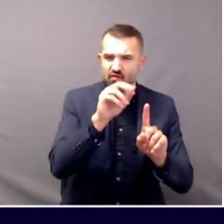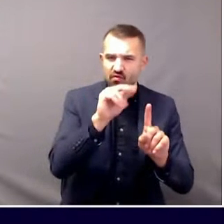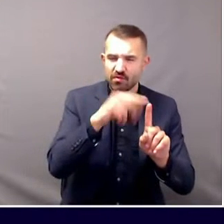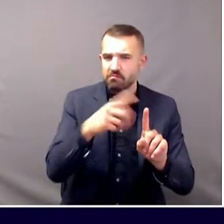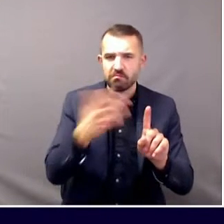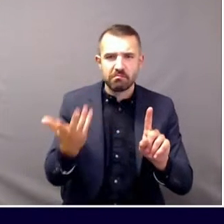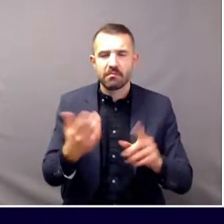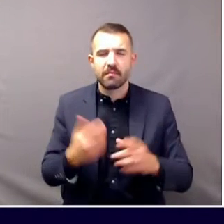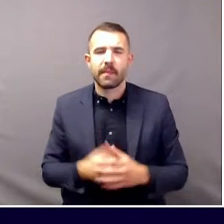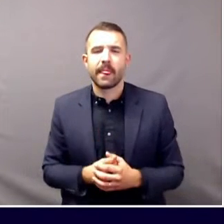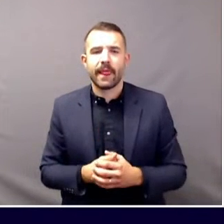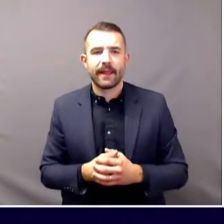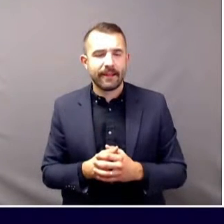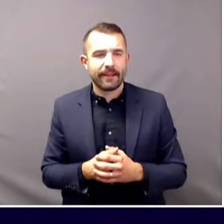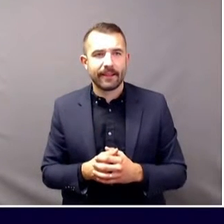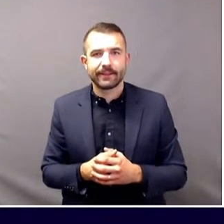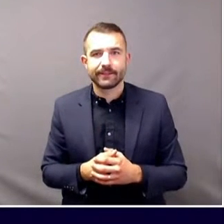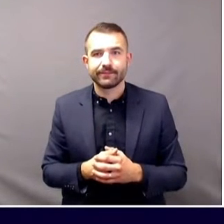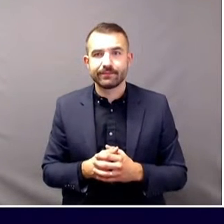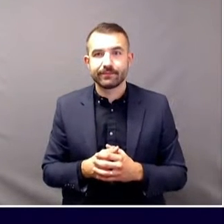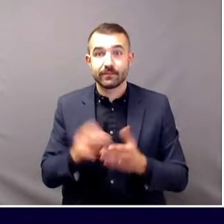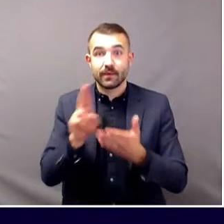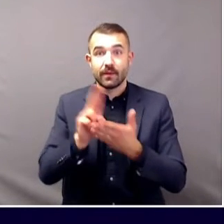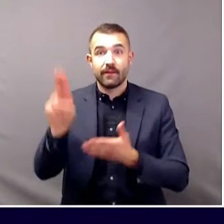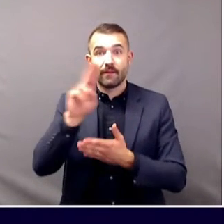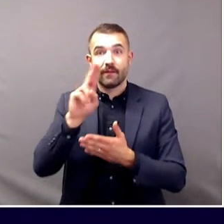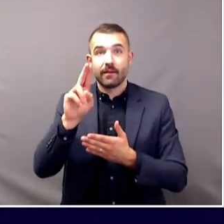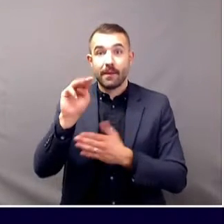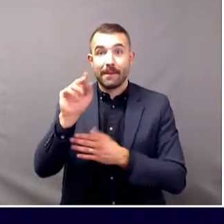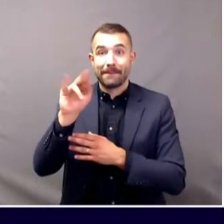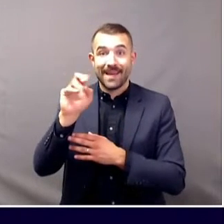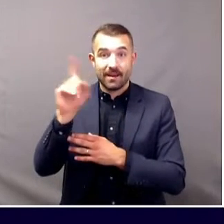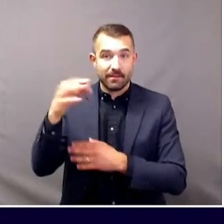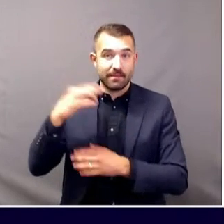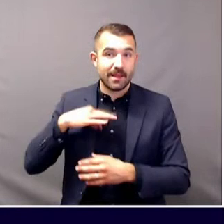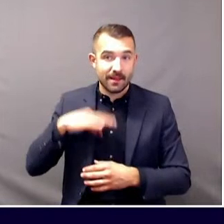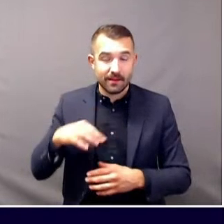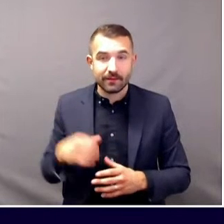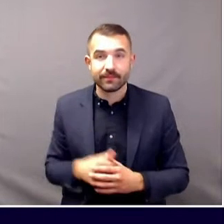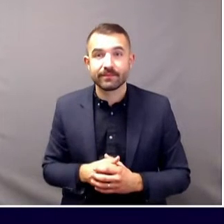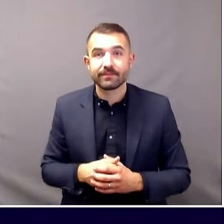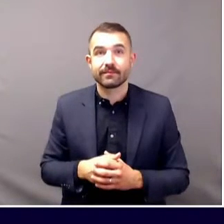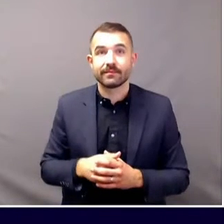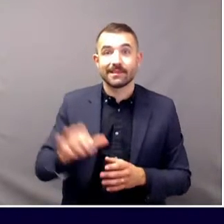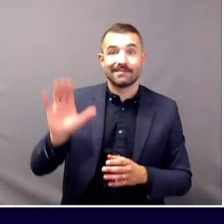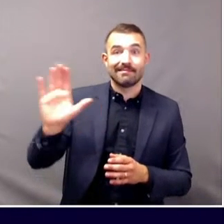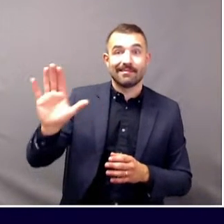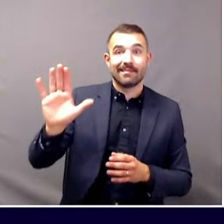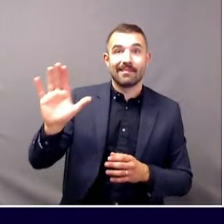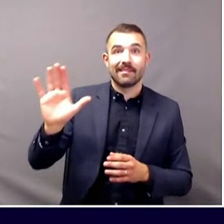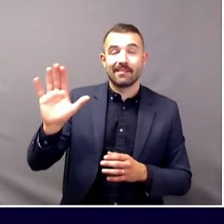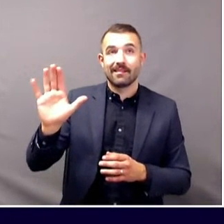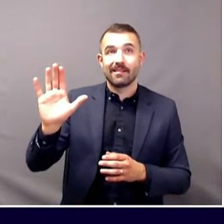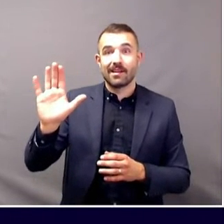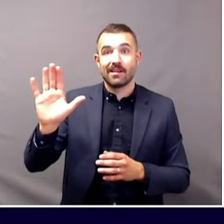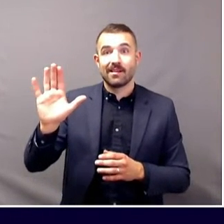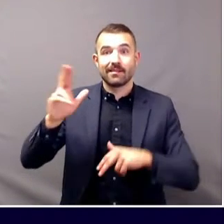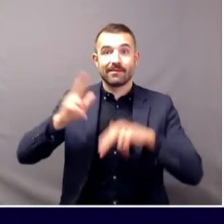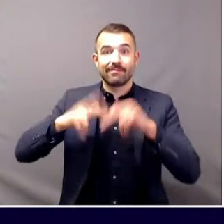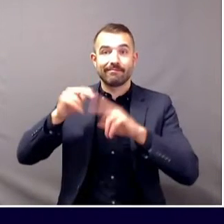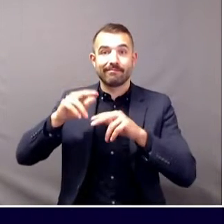The cases at the UMaine, at least as it relates to the facilities team, have been opened as an outbreak